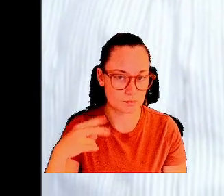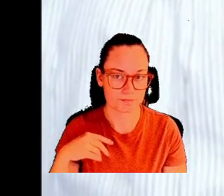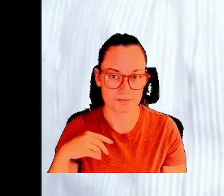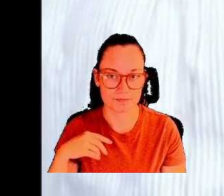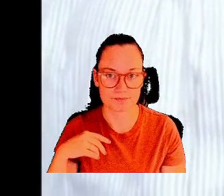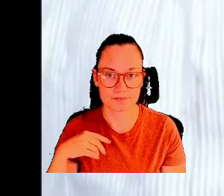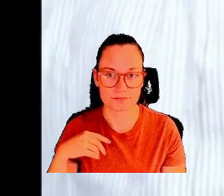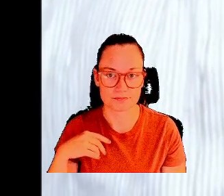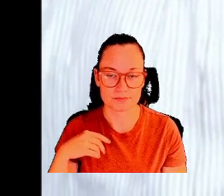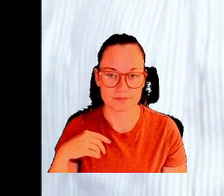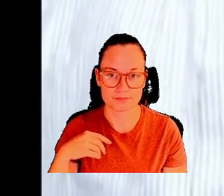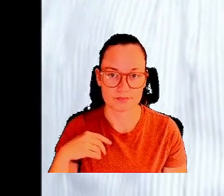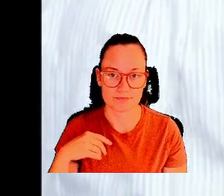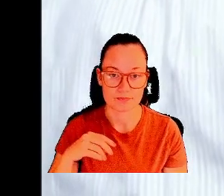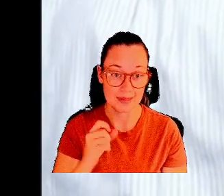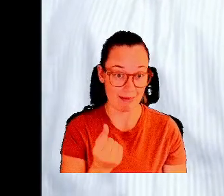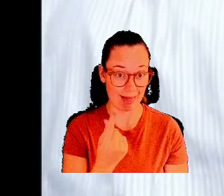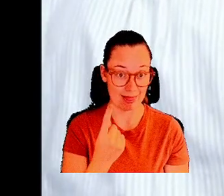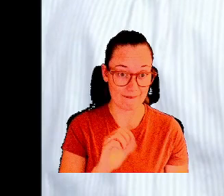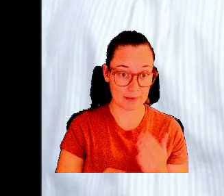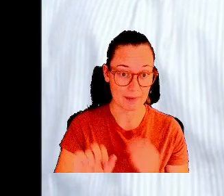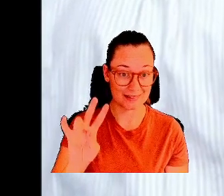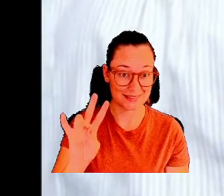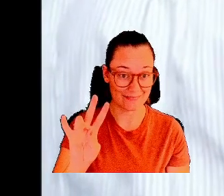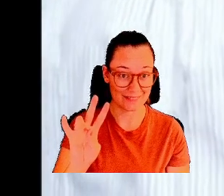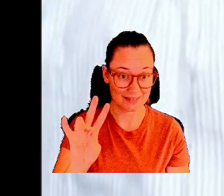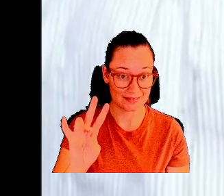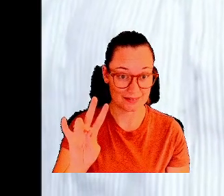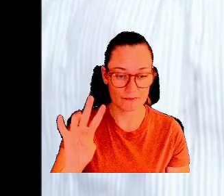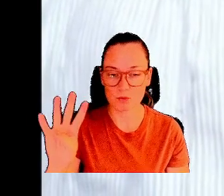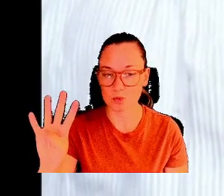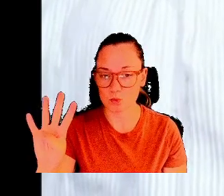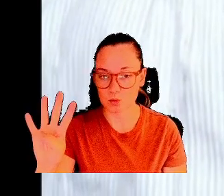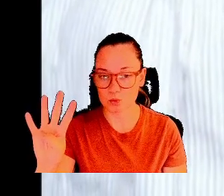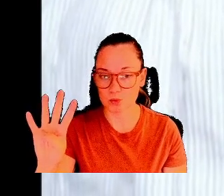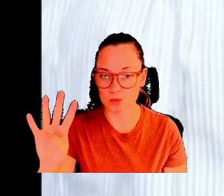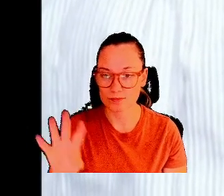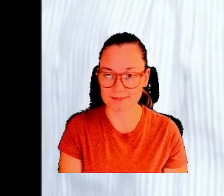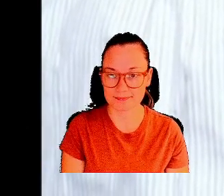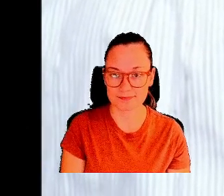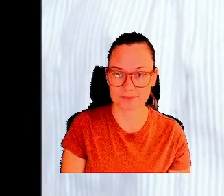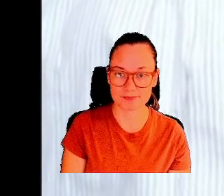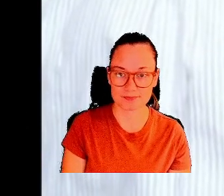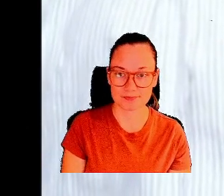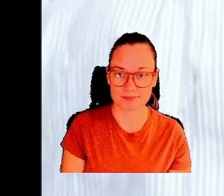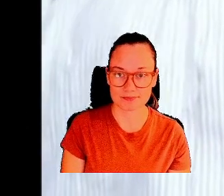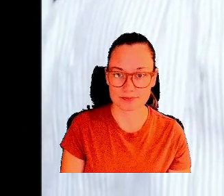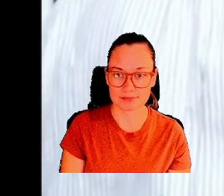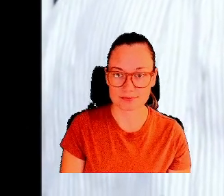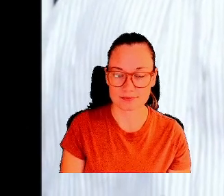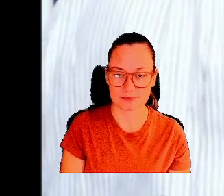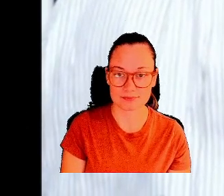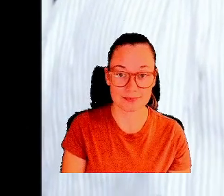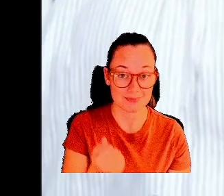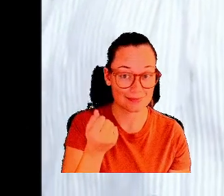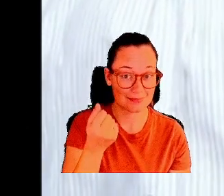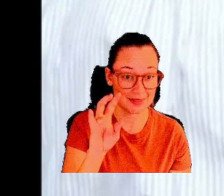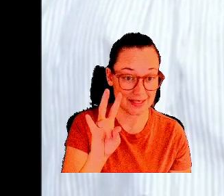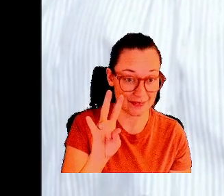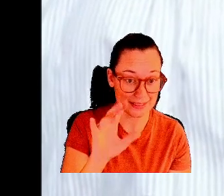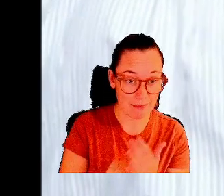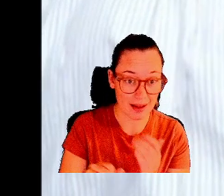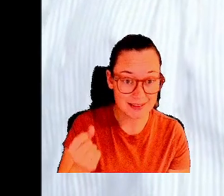take 11 minus 7, and that gives me 4. I'm going to take 17 minus 11, and that